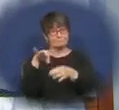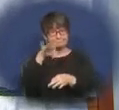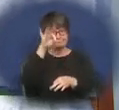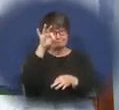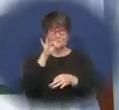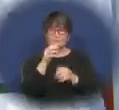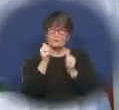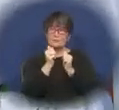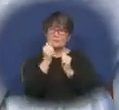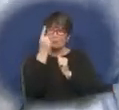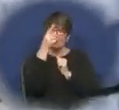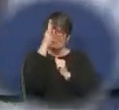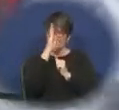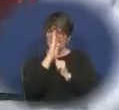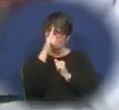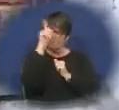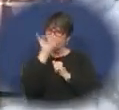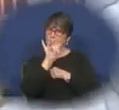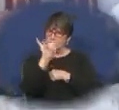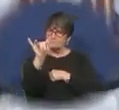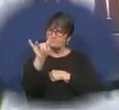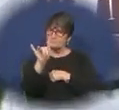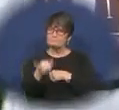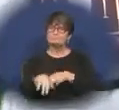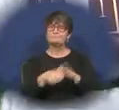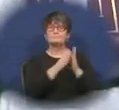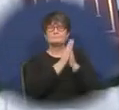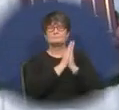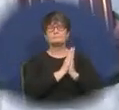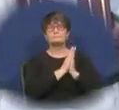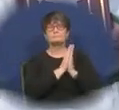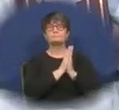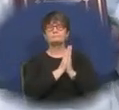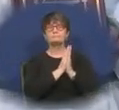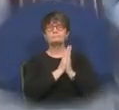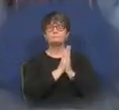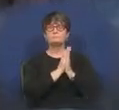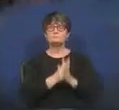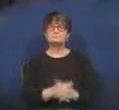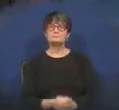Spirit, one God, forever and ever. Amen.